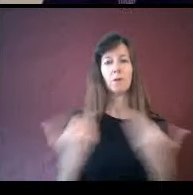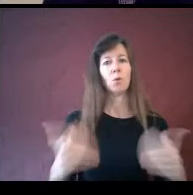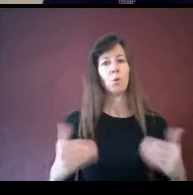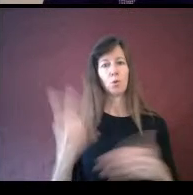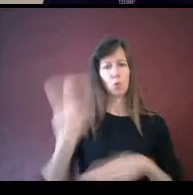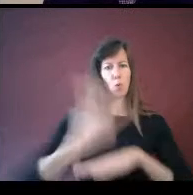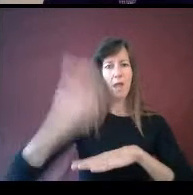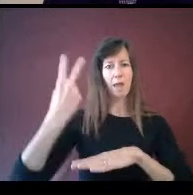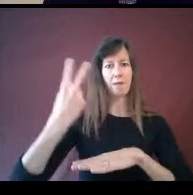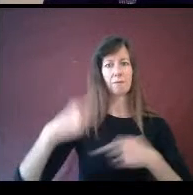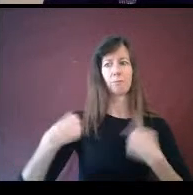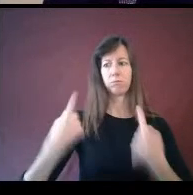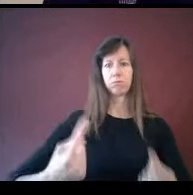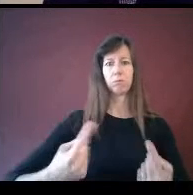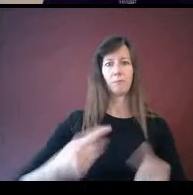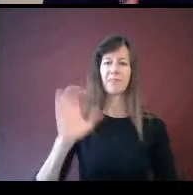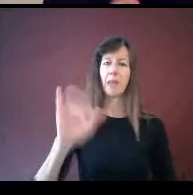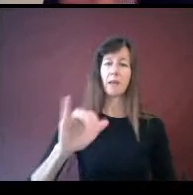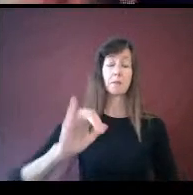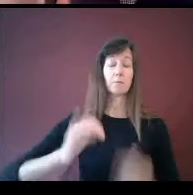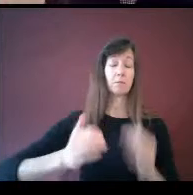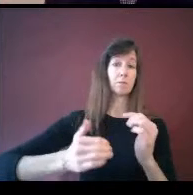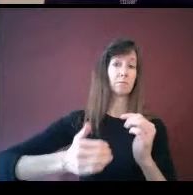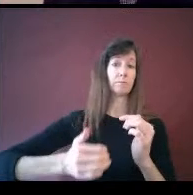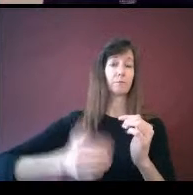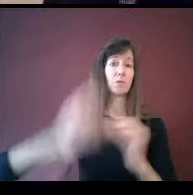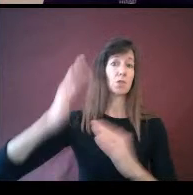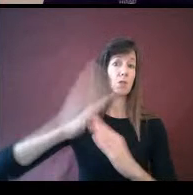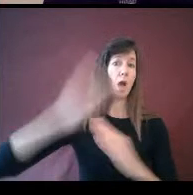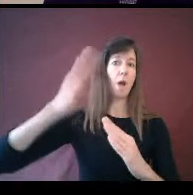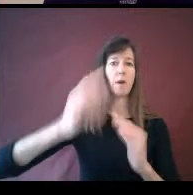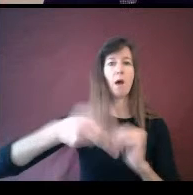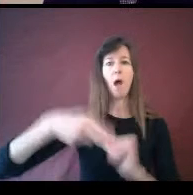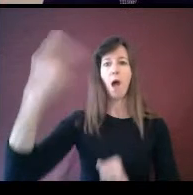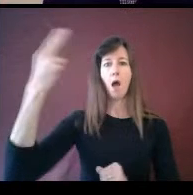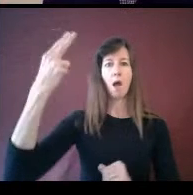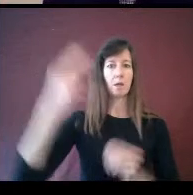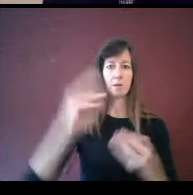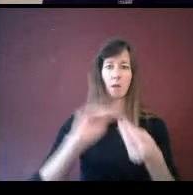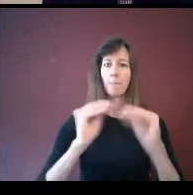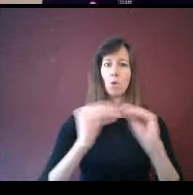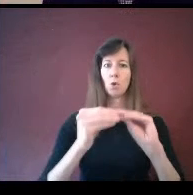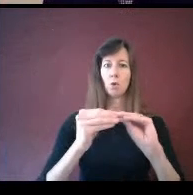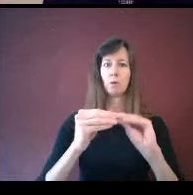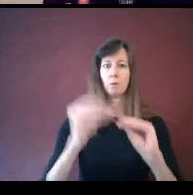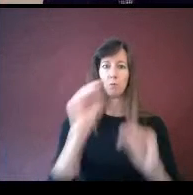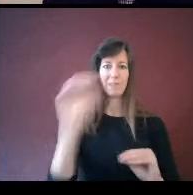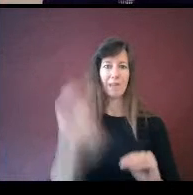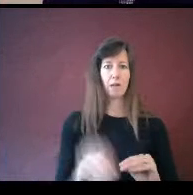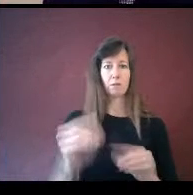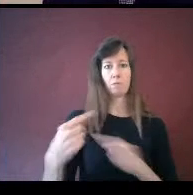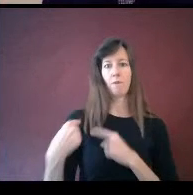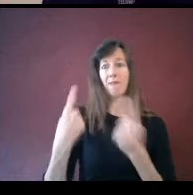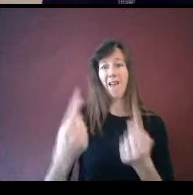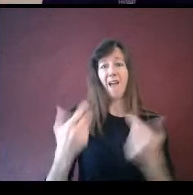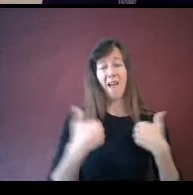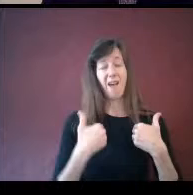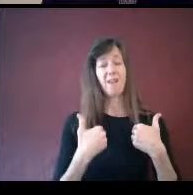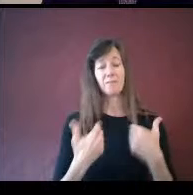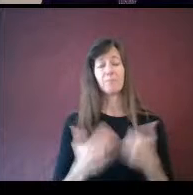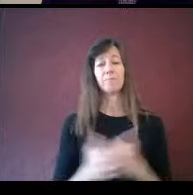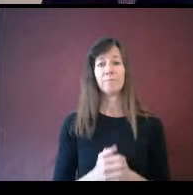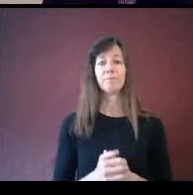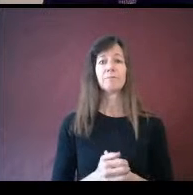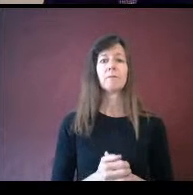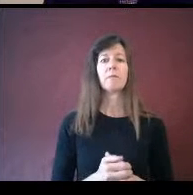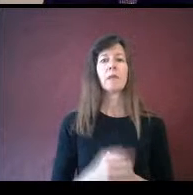highest rates we've had over a multi-day average period. And remember, I keep coming back to what